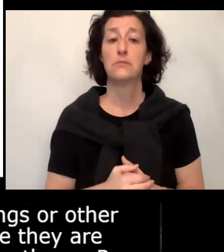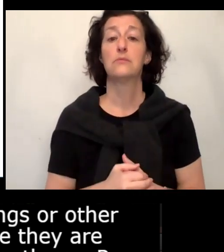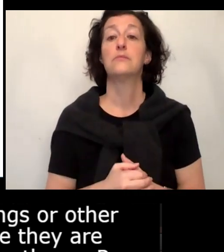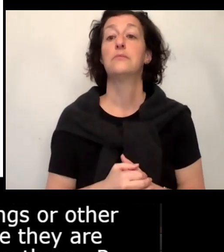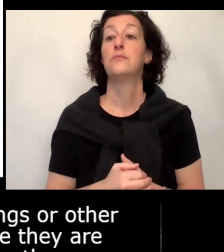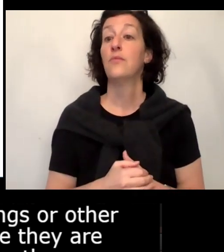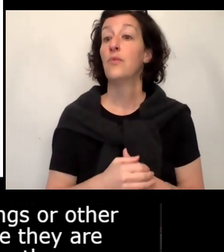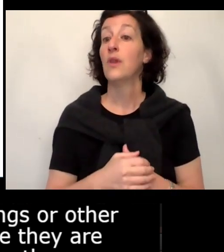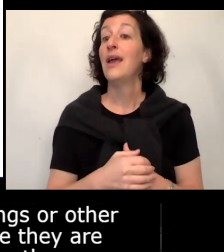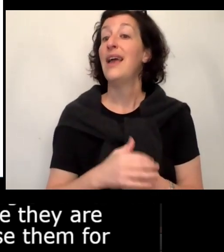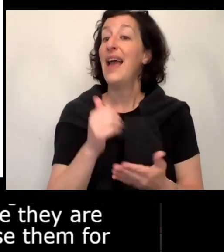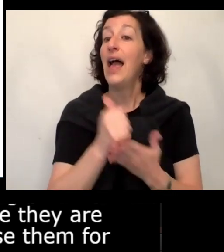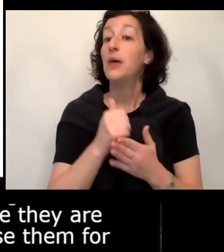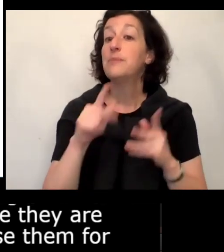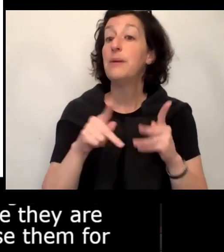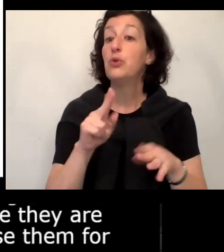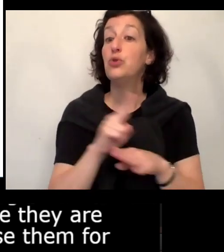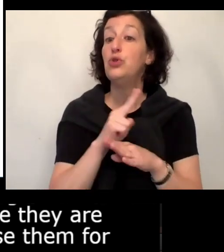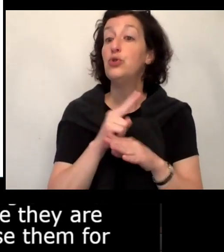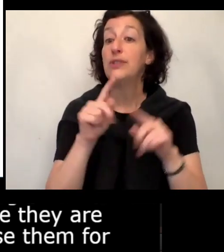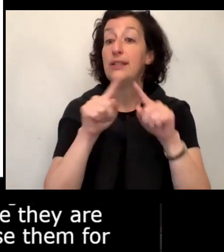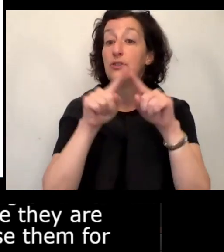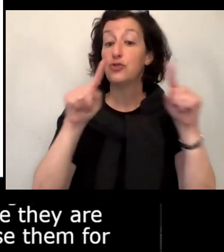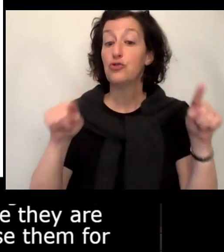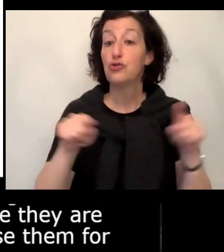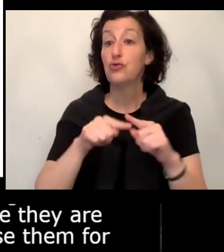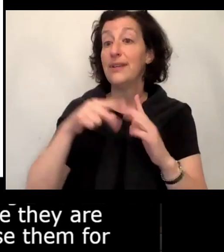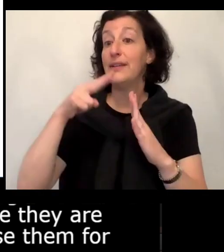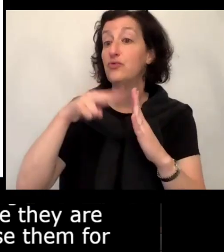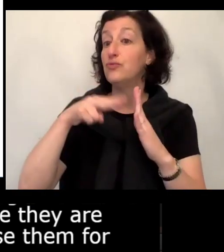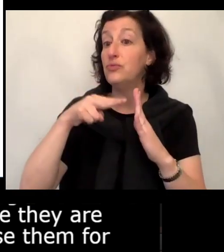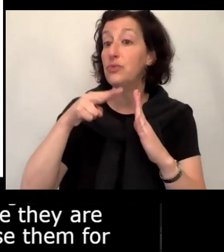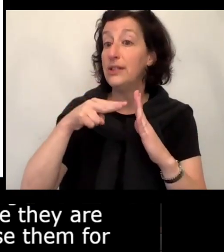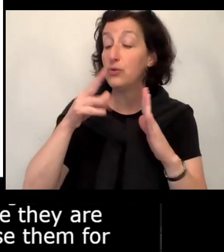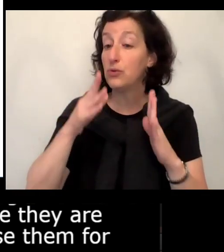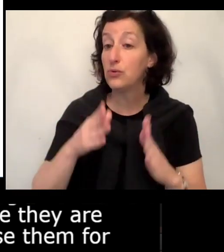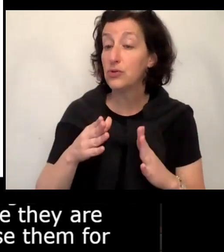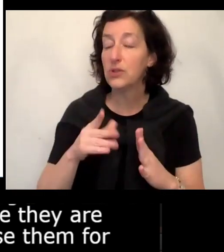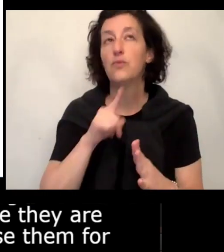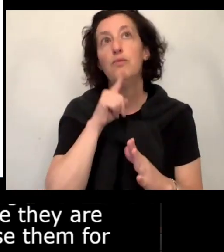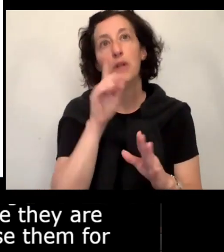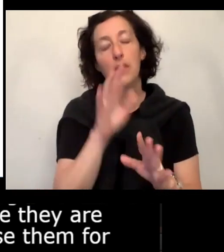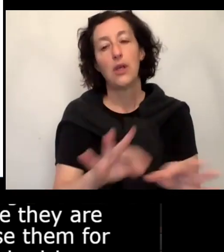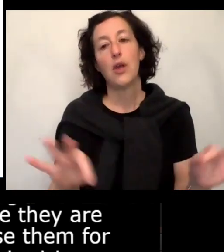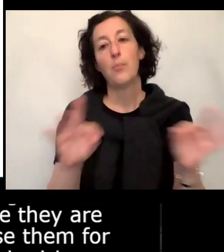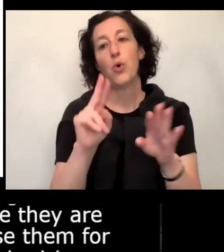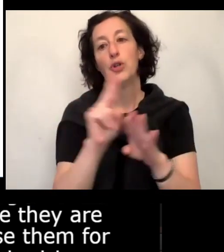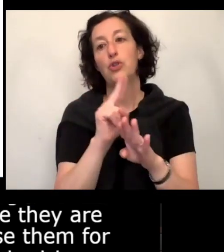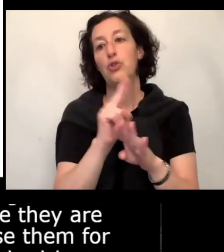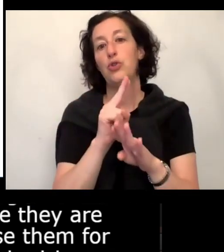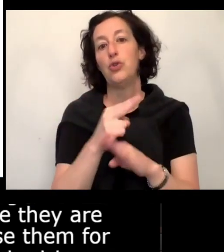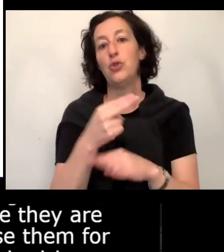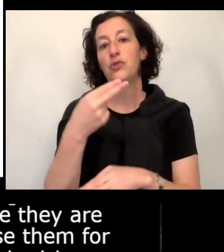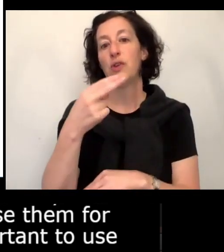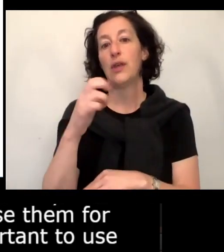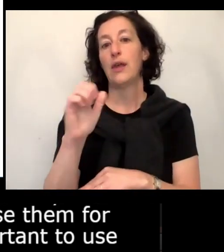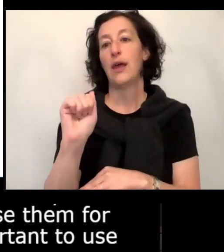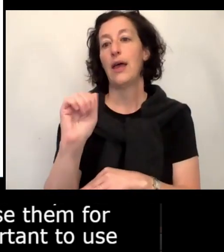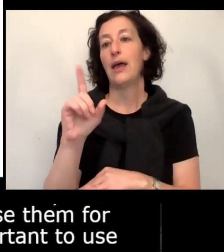readers, it's very important to use headings, and frankly, for